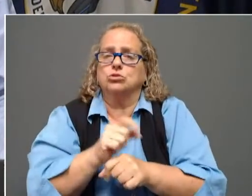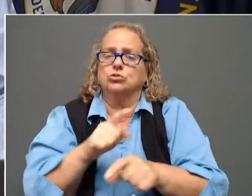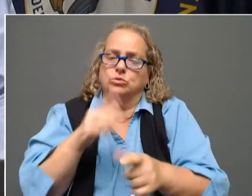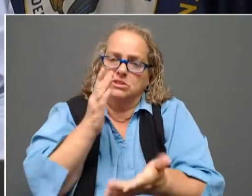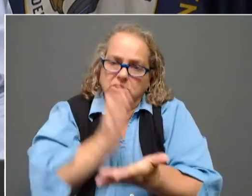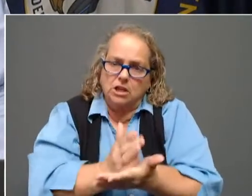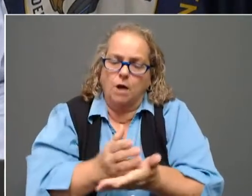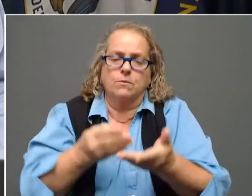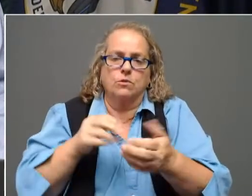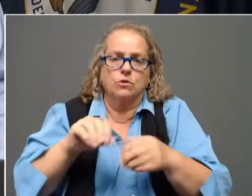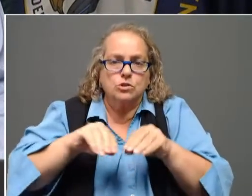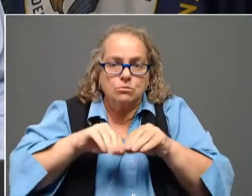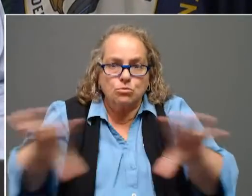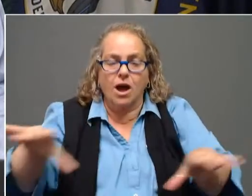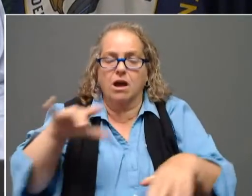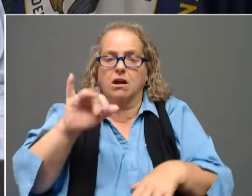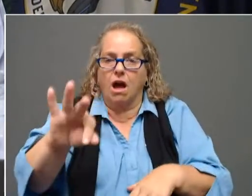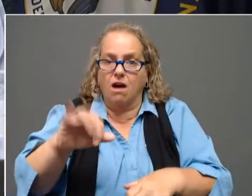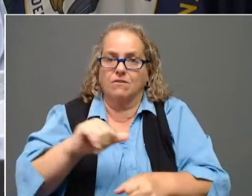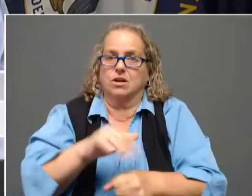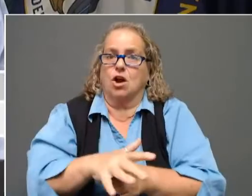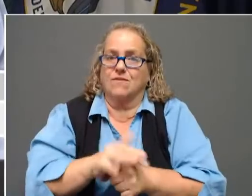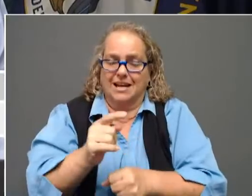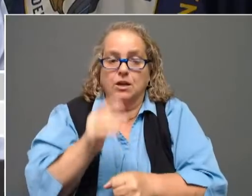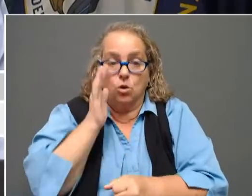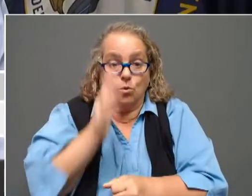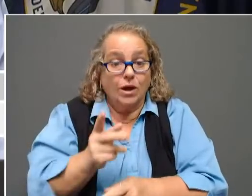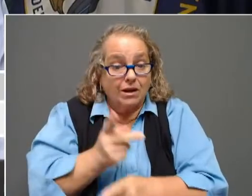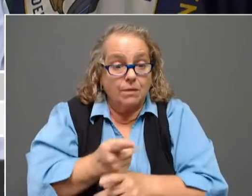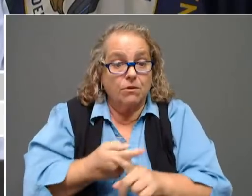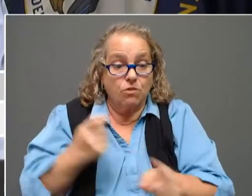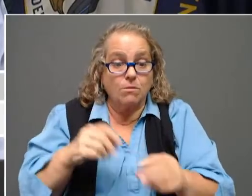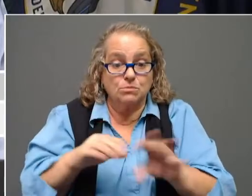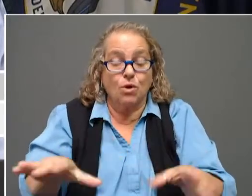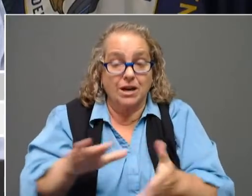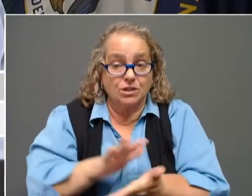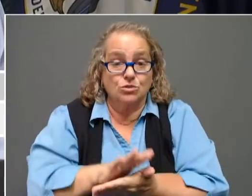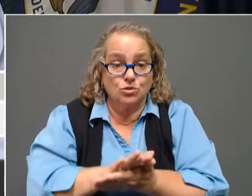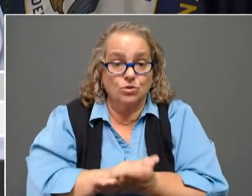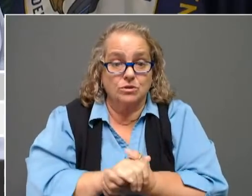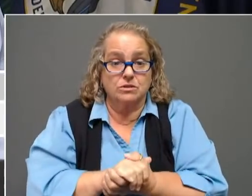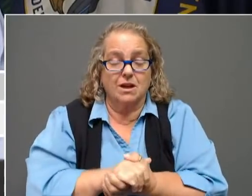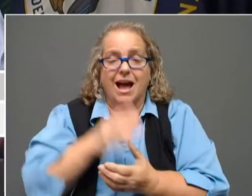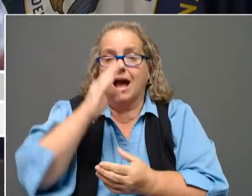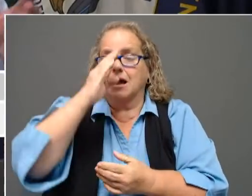and this will keep it from spreading in schools. I know there'll be those that